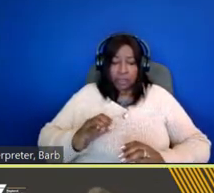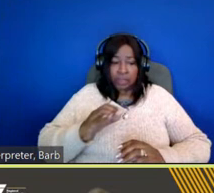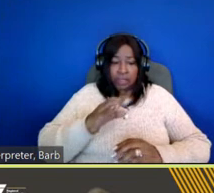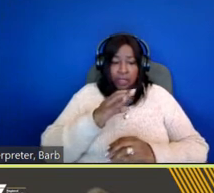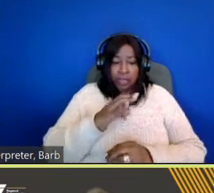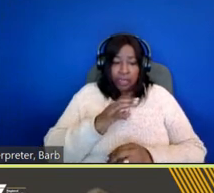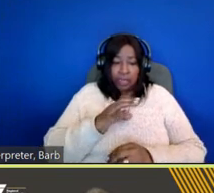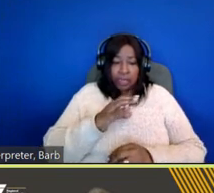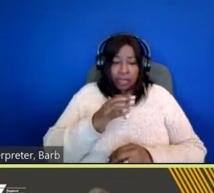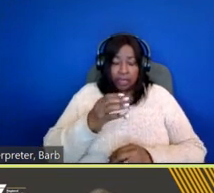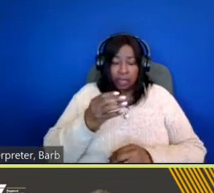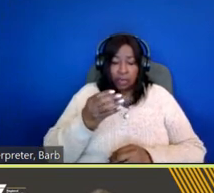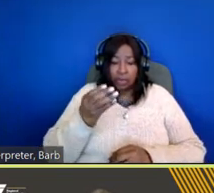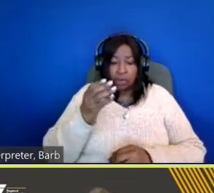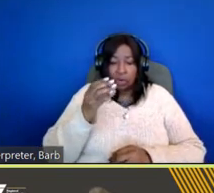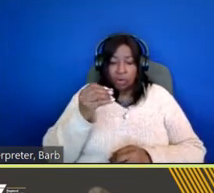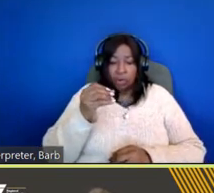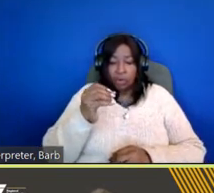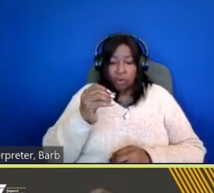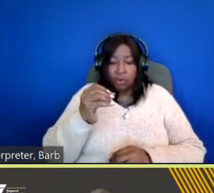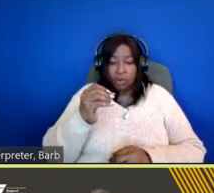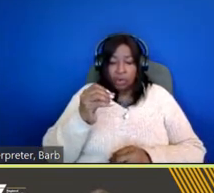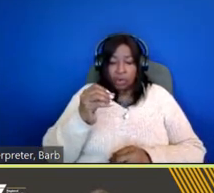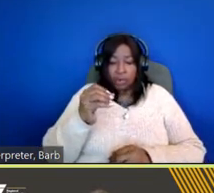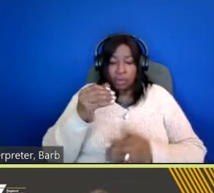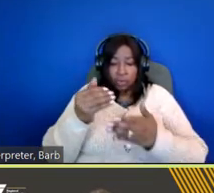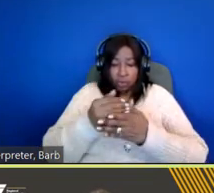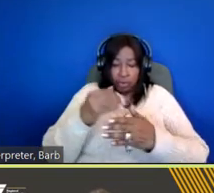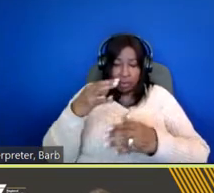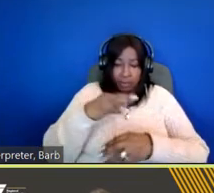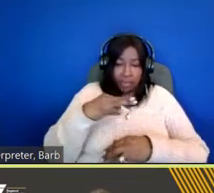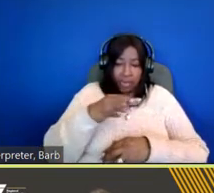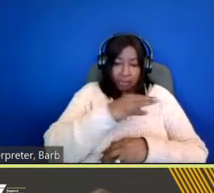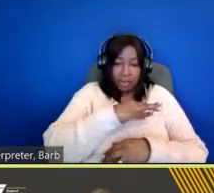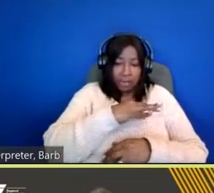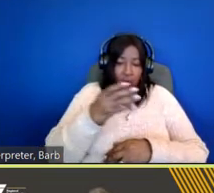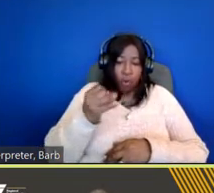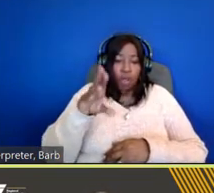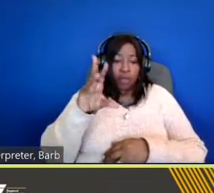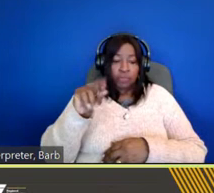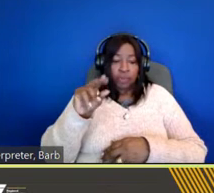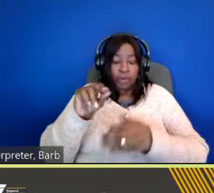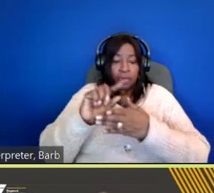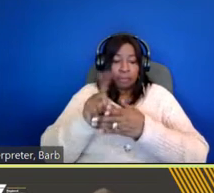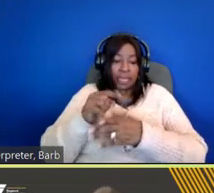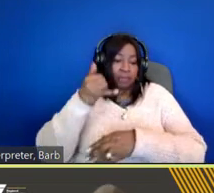For recertification applicants, we follow a 30-minute telephone interview.